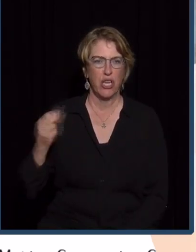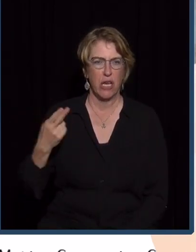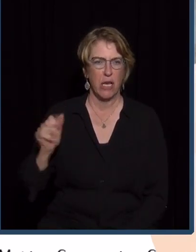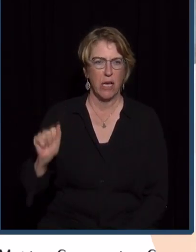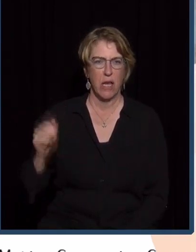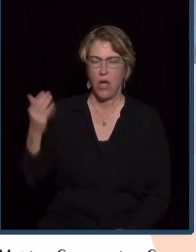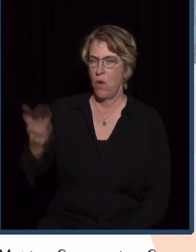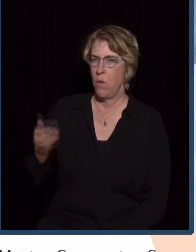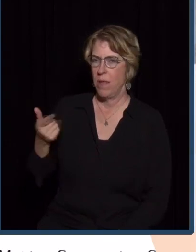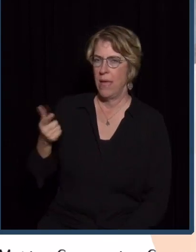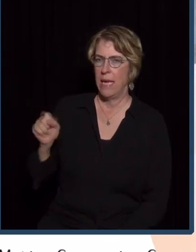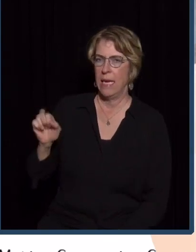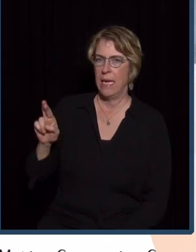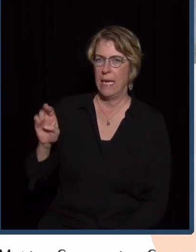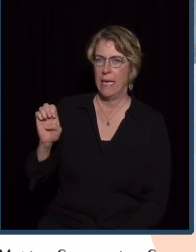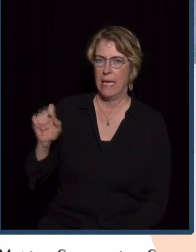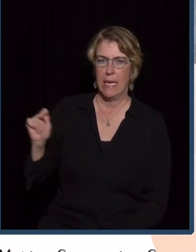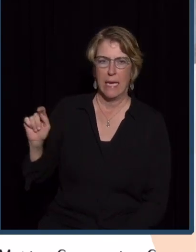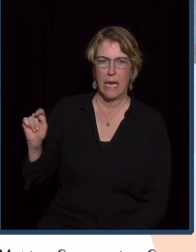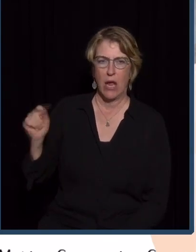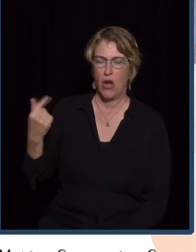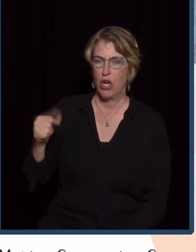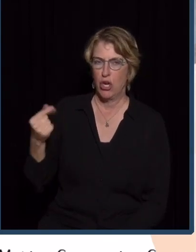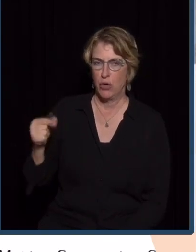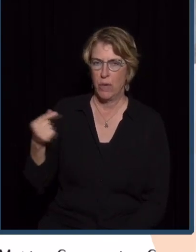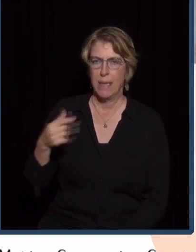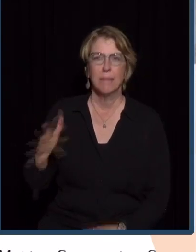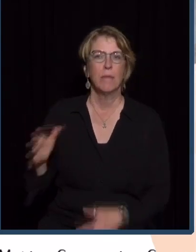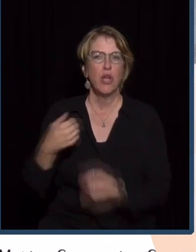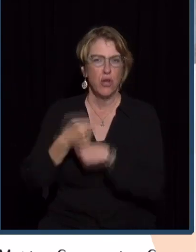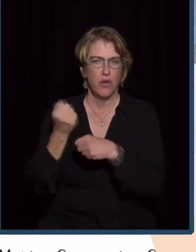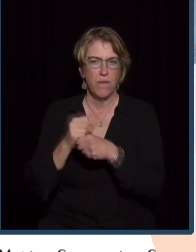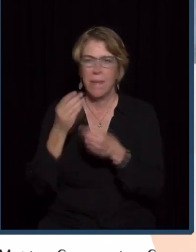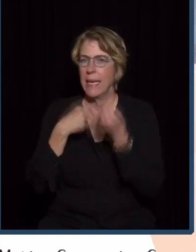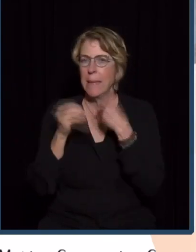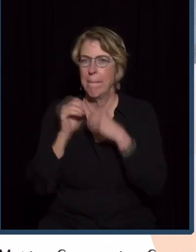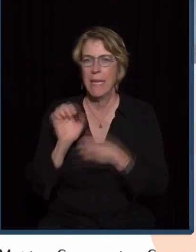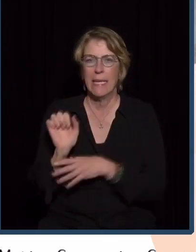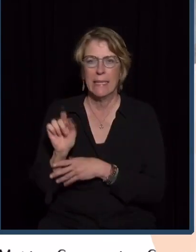Boy, thanks for what you've done in creating this meal kit for people. Tell us what they're